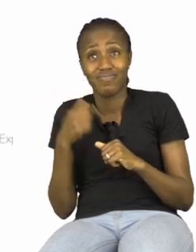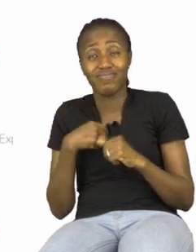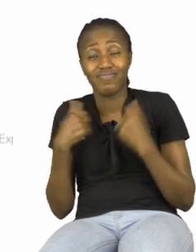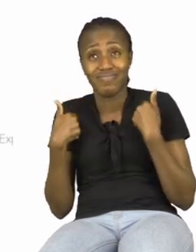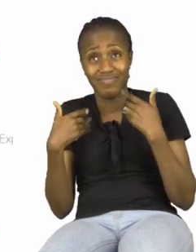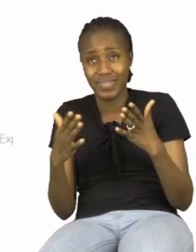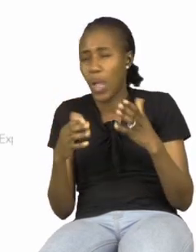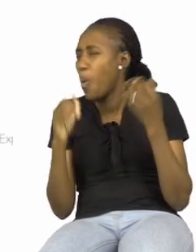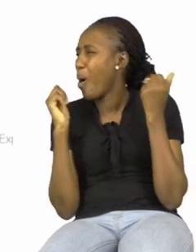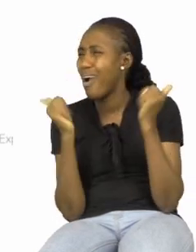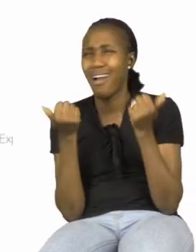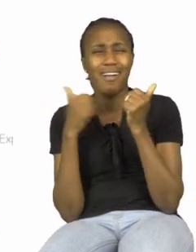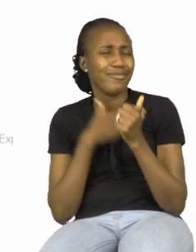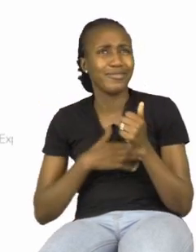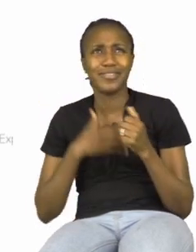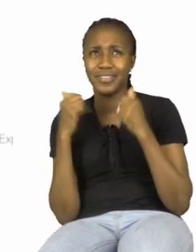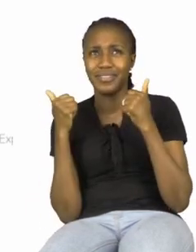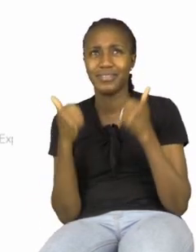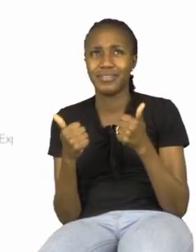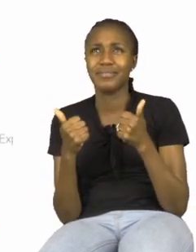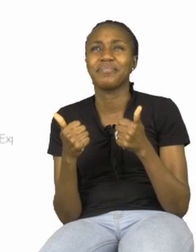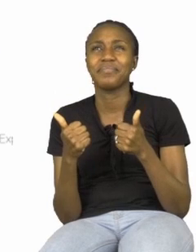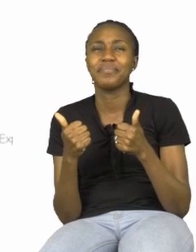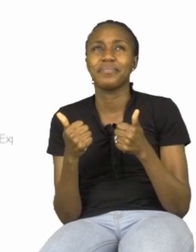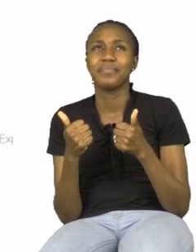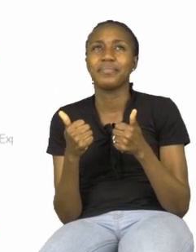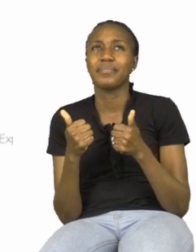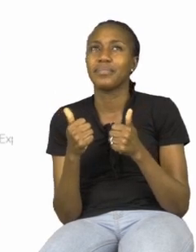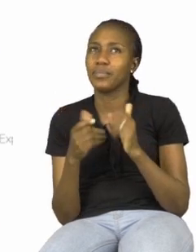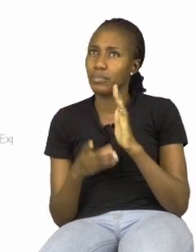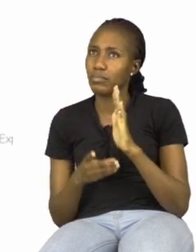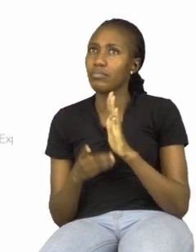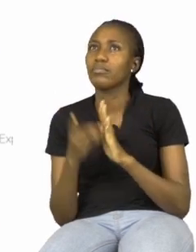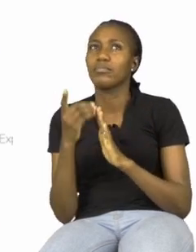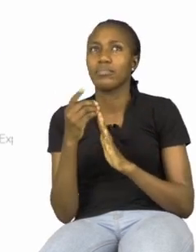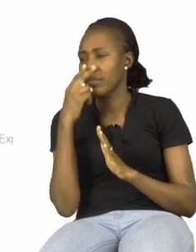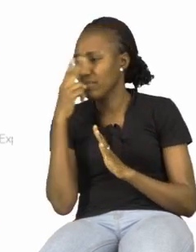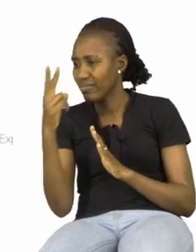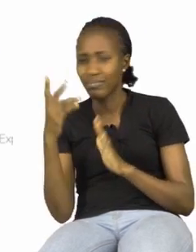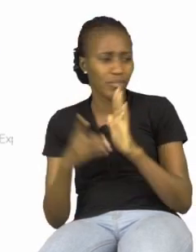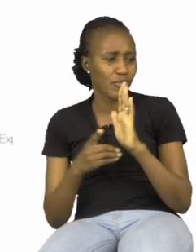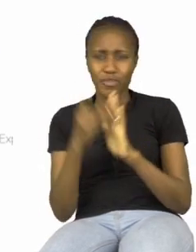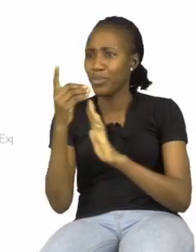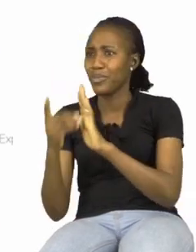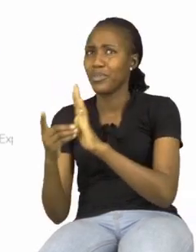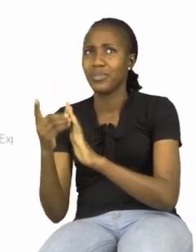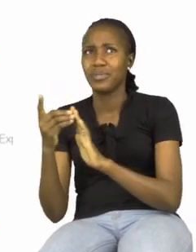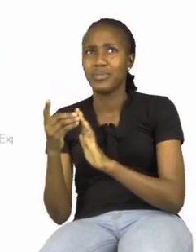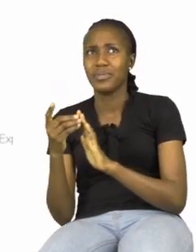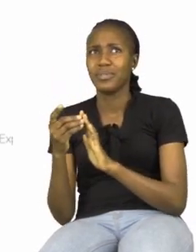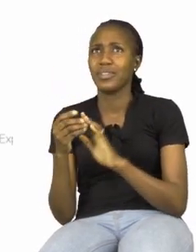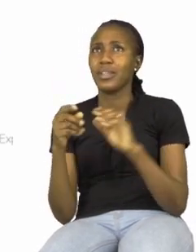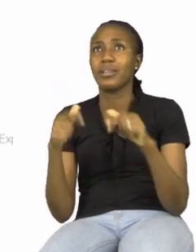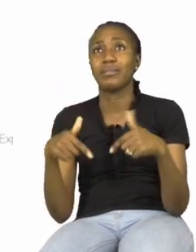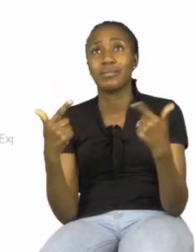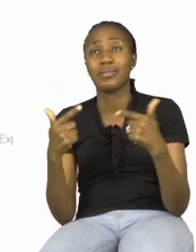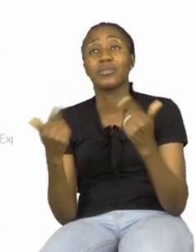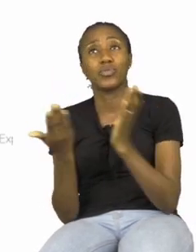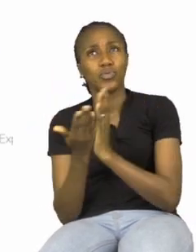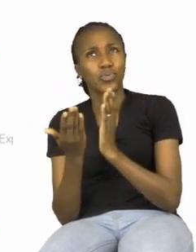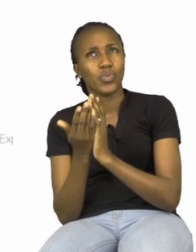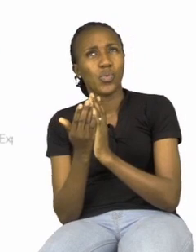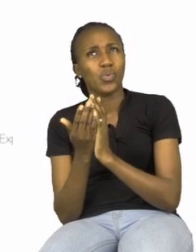introduced to hockey in Namibia. It was development everywhere, and playing against schools from regions. It